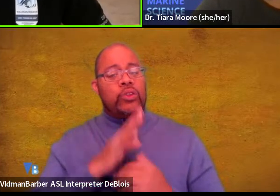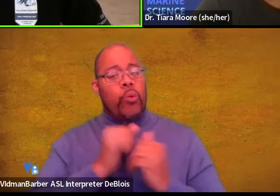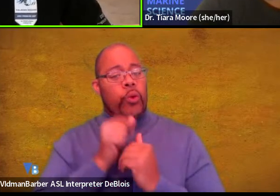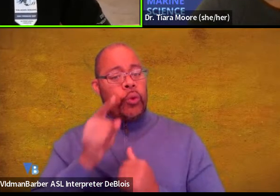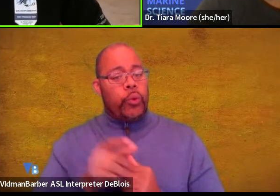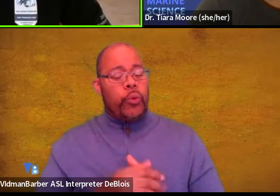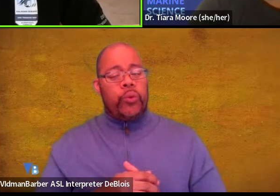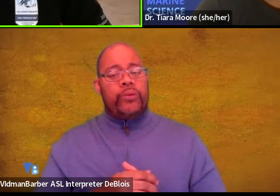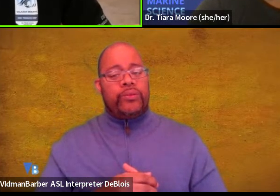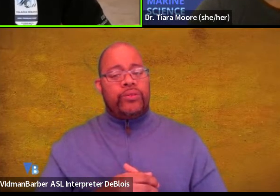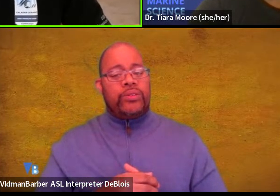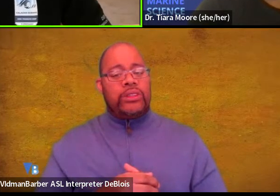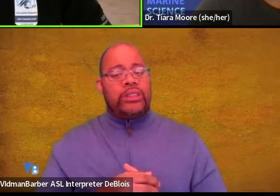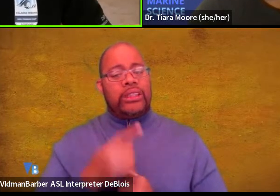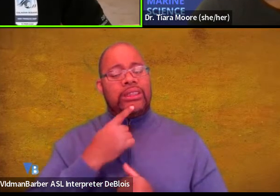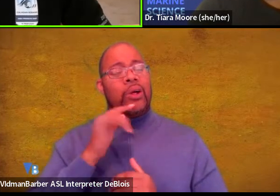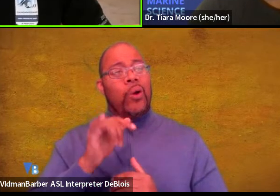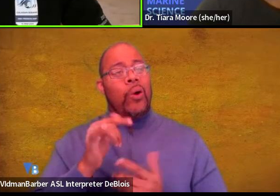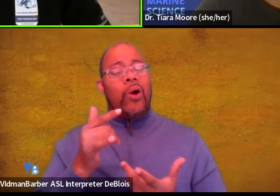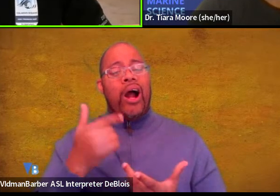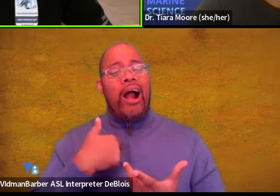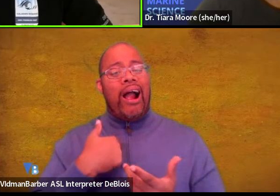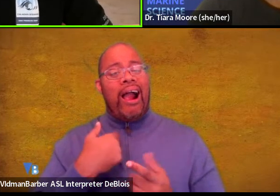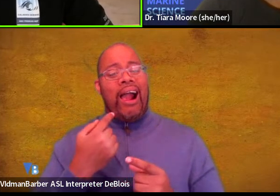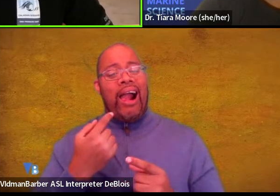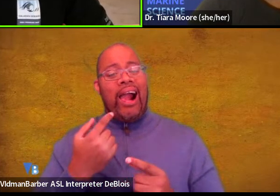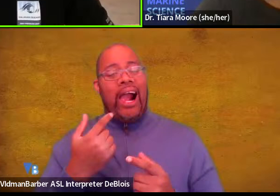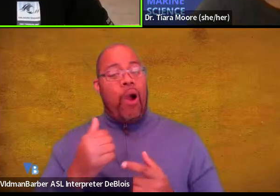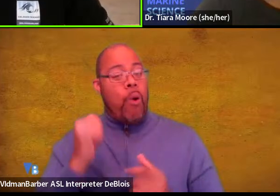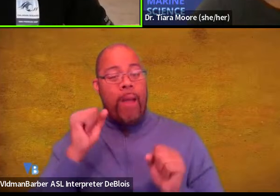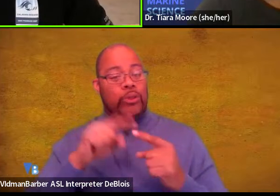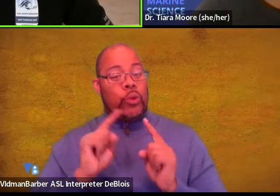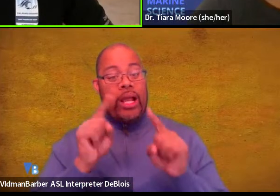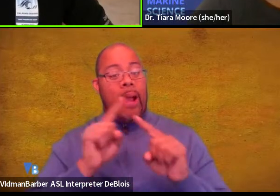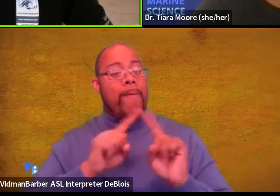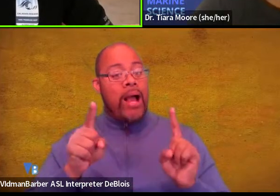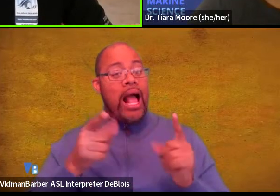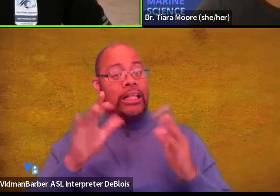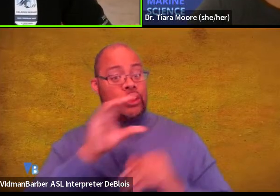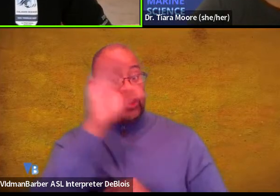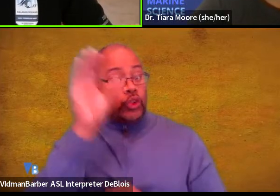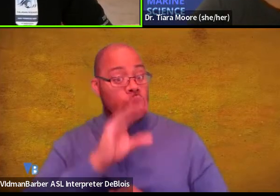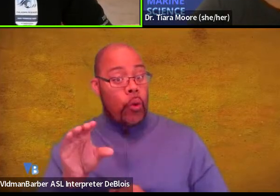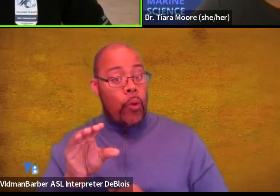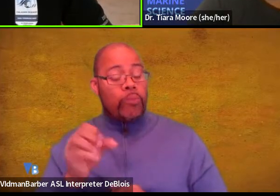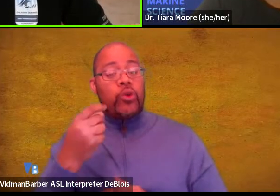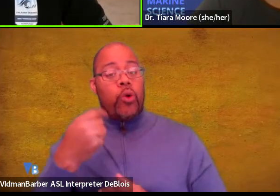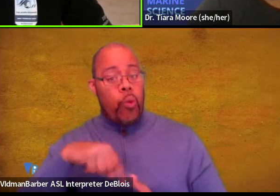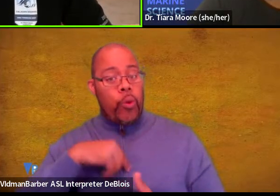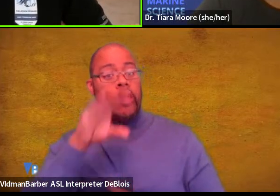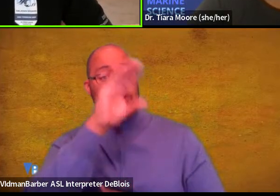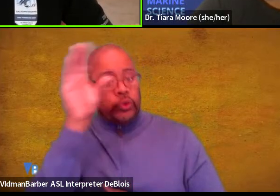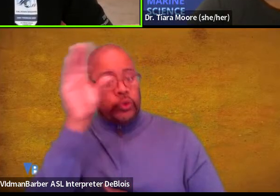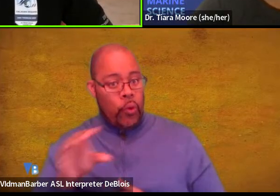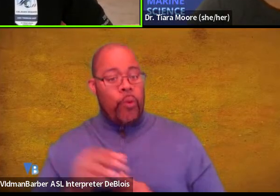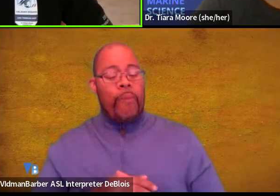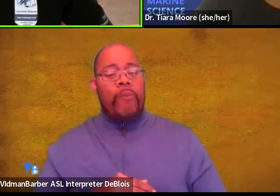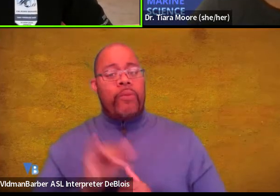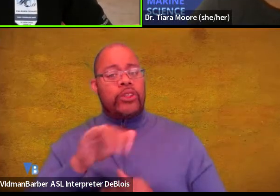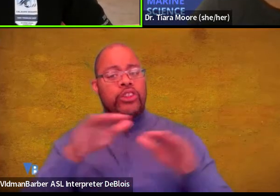to you. I said, oh, well, I can't, I won't be able to come, but let's Zoom. And so we Zoomed. Those children